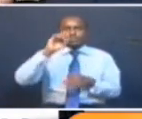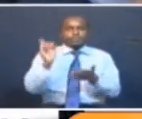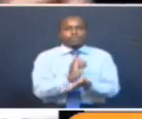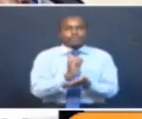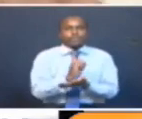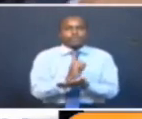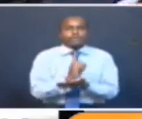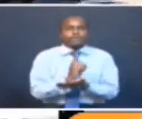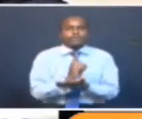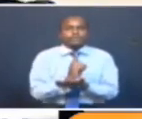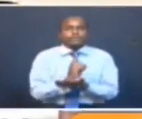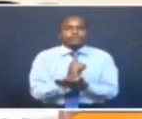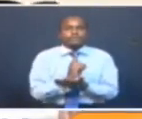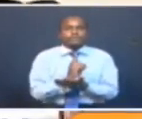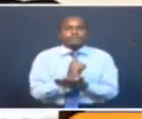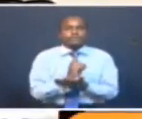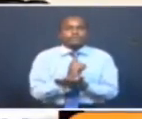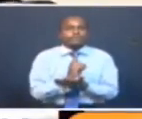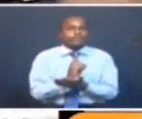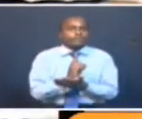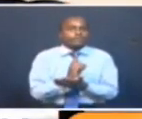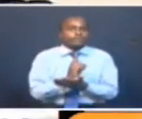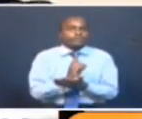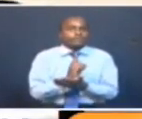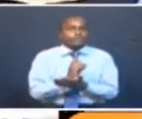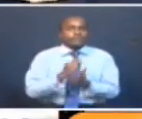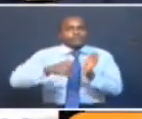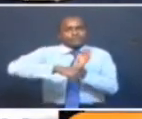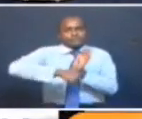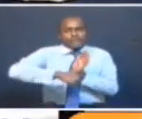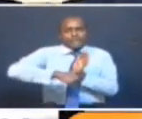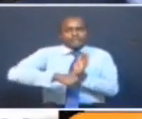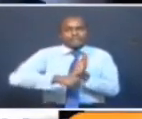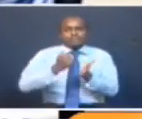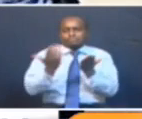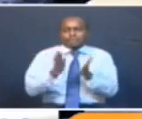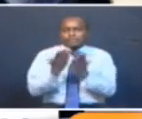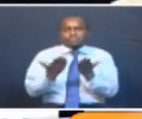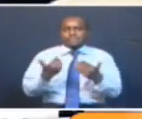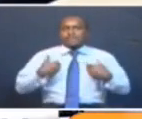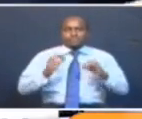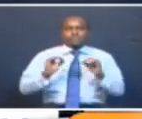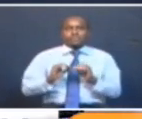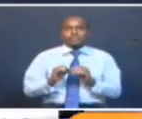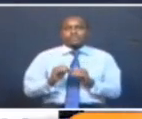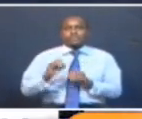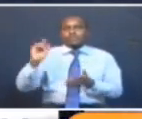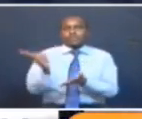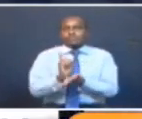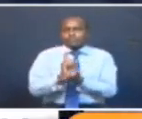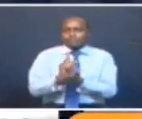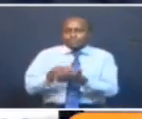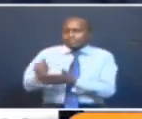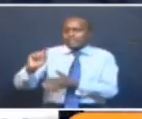There was no kipandes and passport between the countries. There was the same shilling. You can use it in